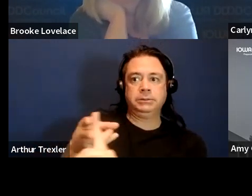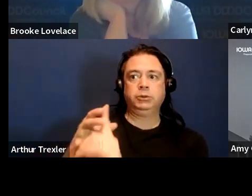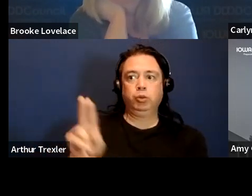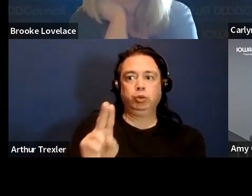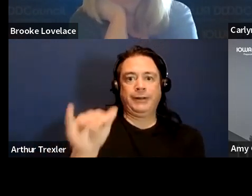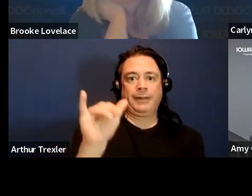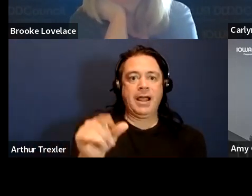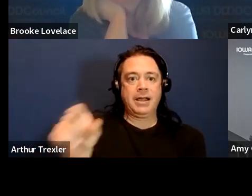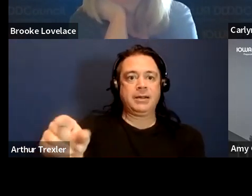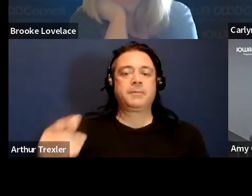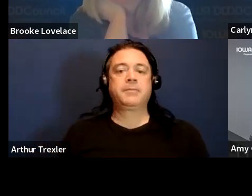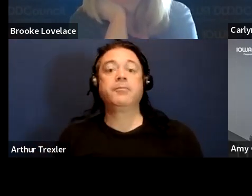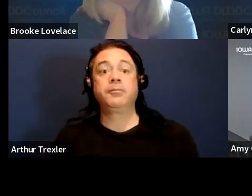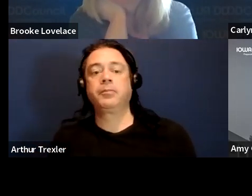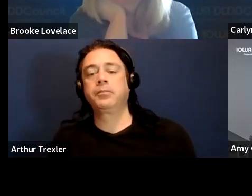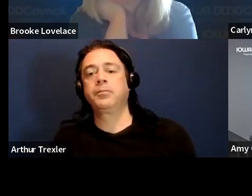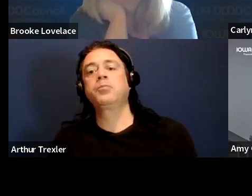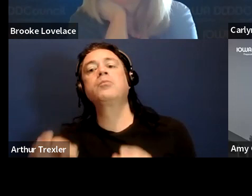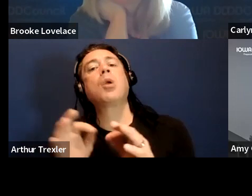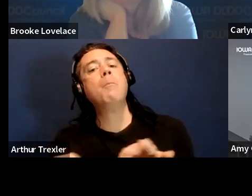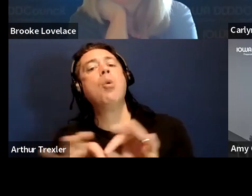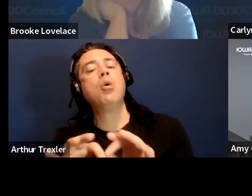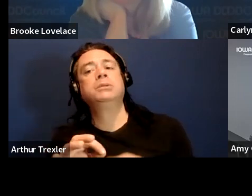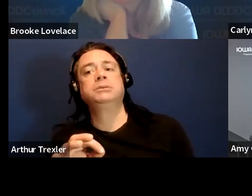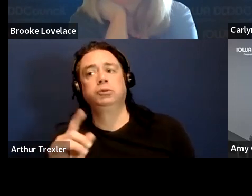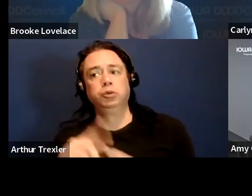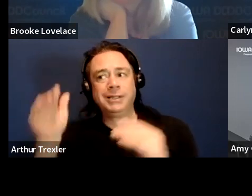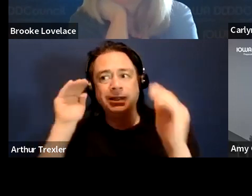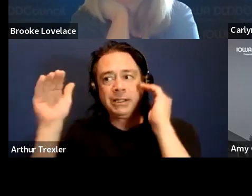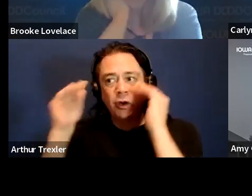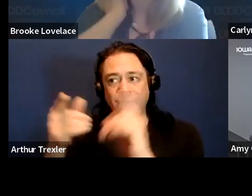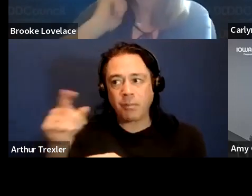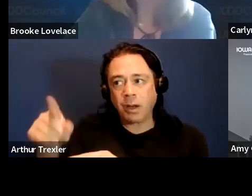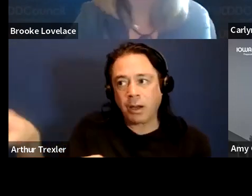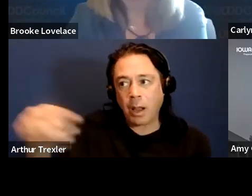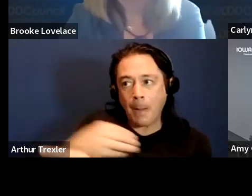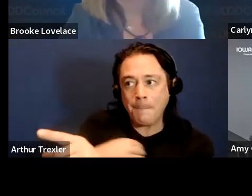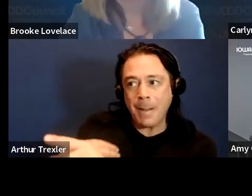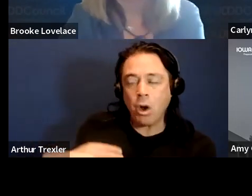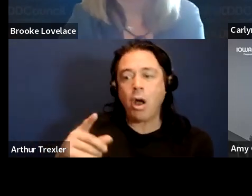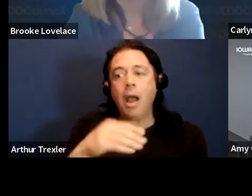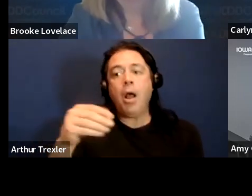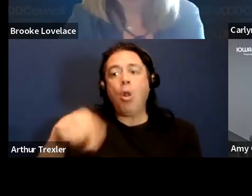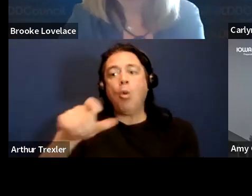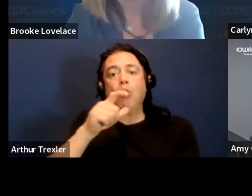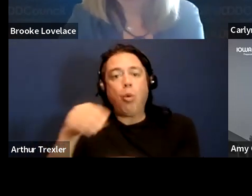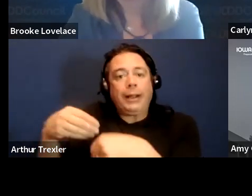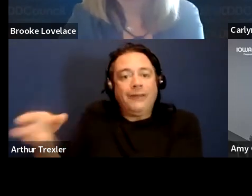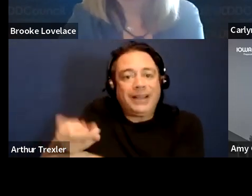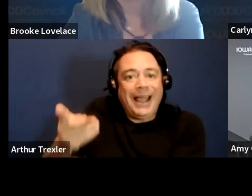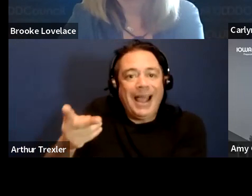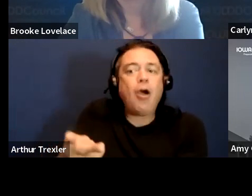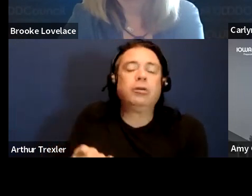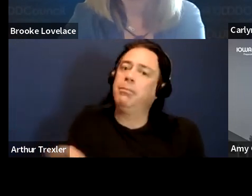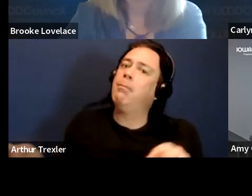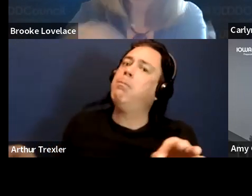It is so important to be hearing from members and caregivers throughout this process.